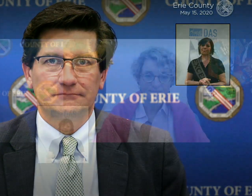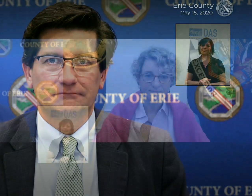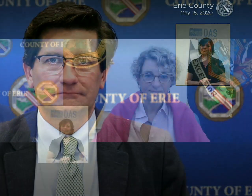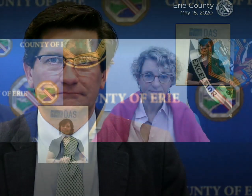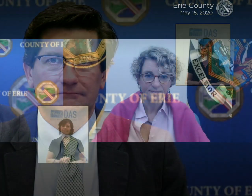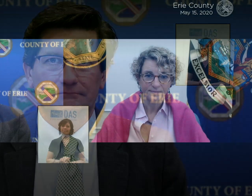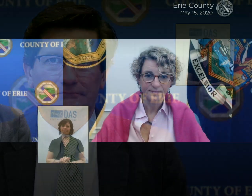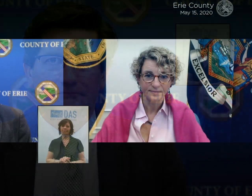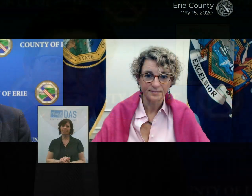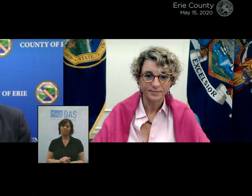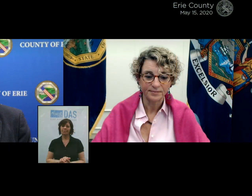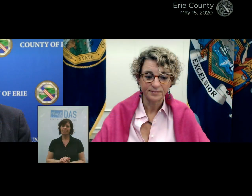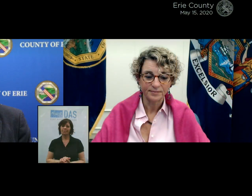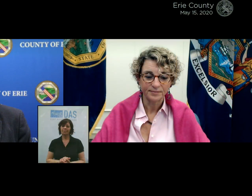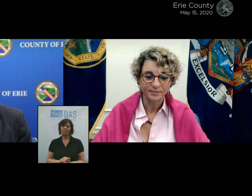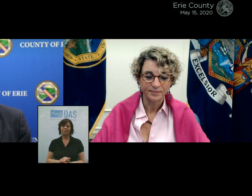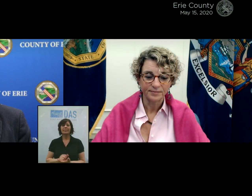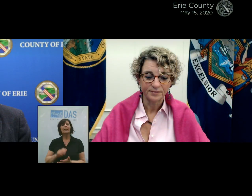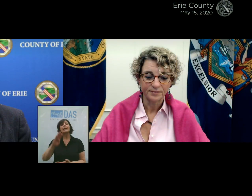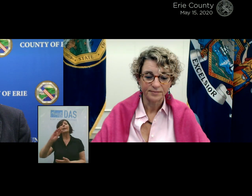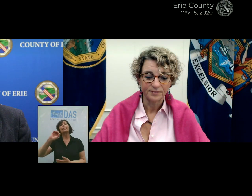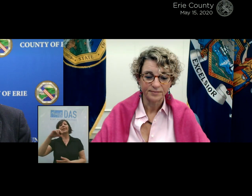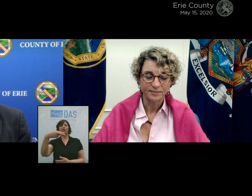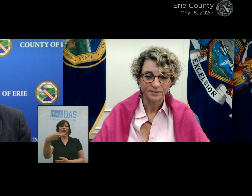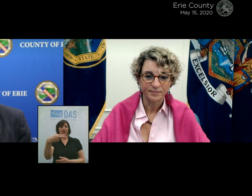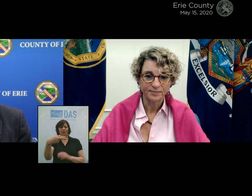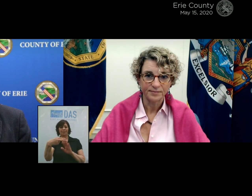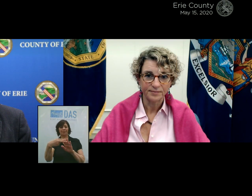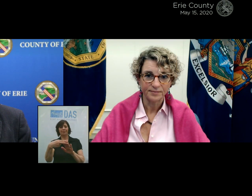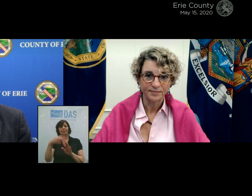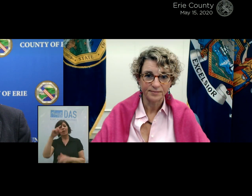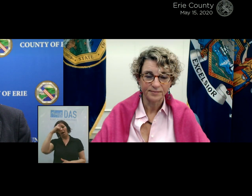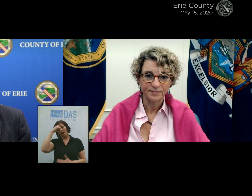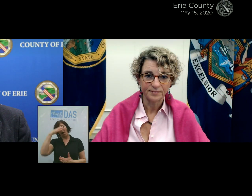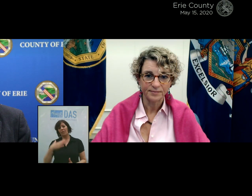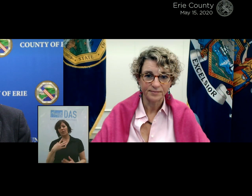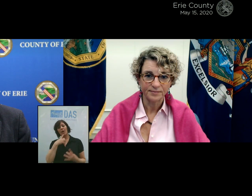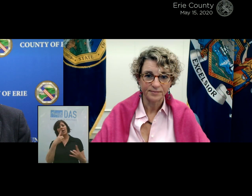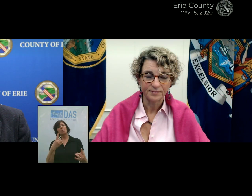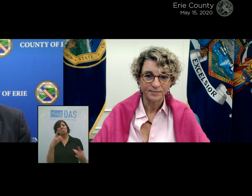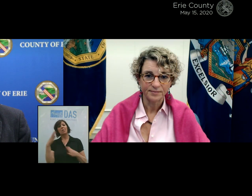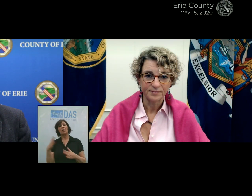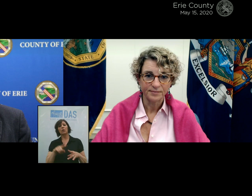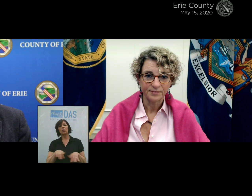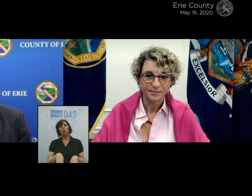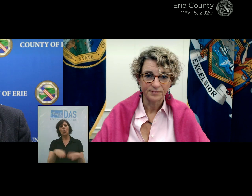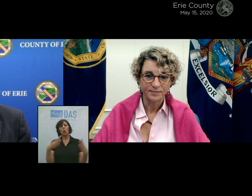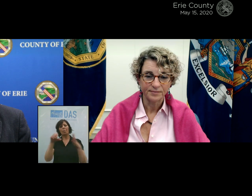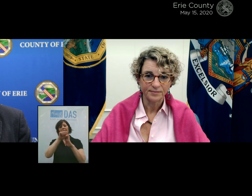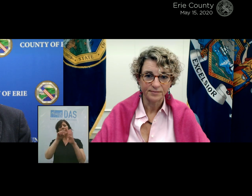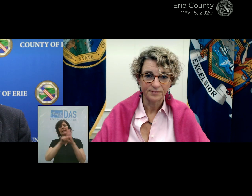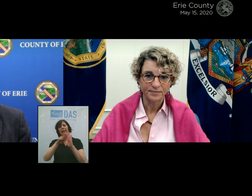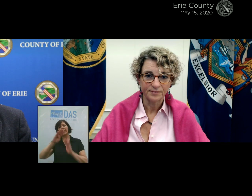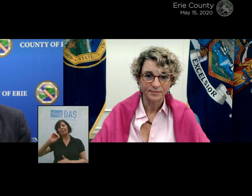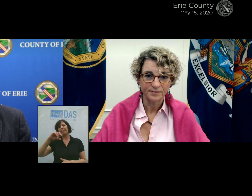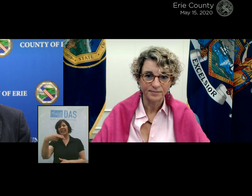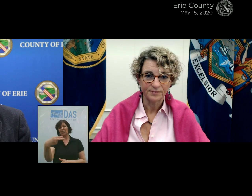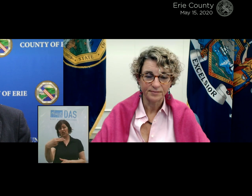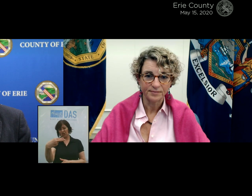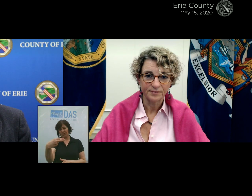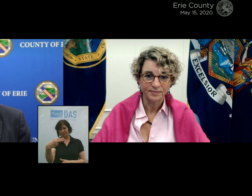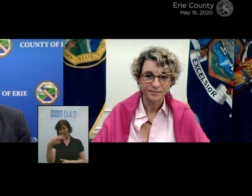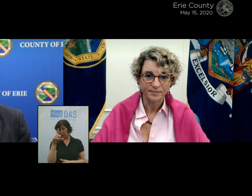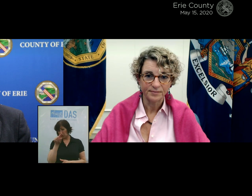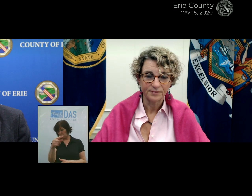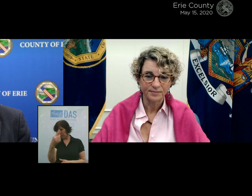Hi, Mark. Beaches. This governor announced today they plan to open state beaches. Do you think that's a